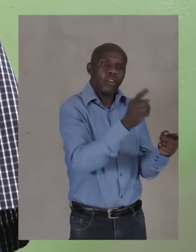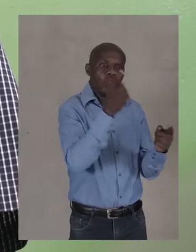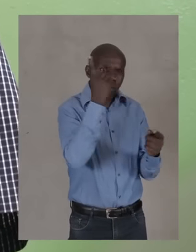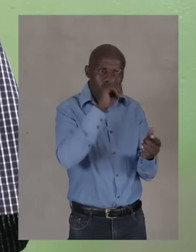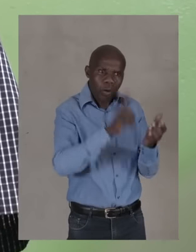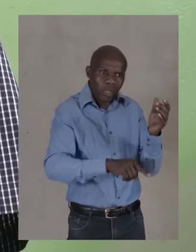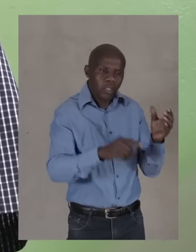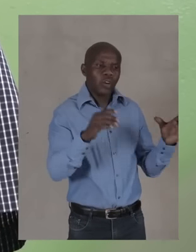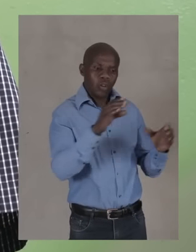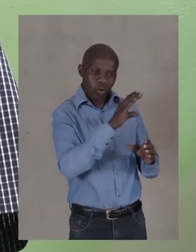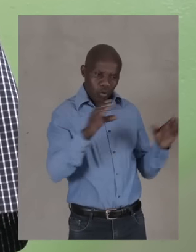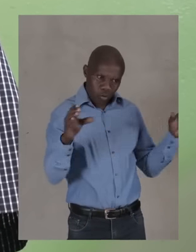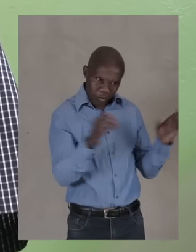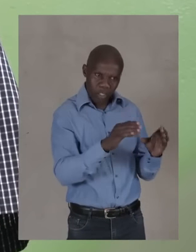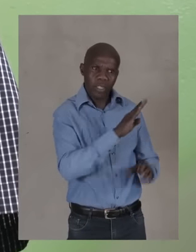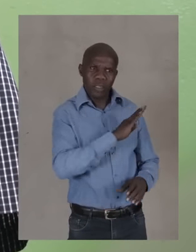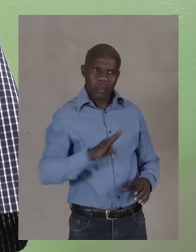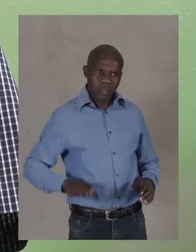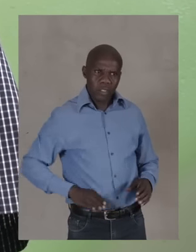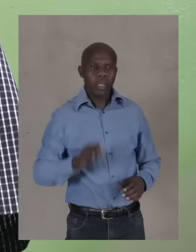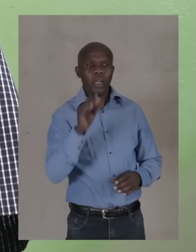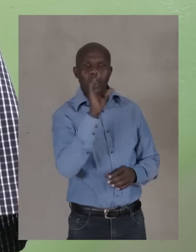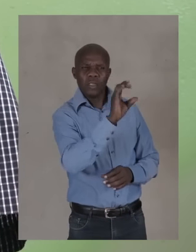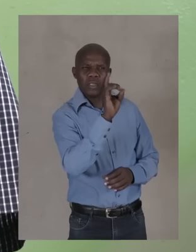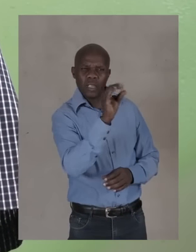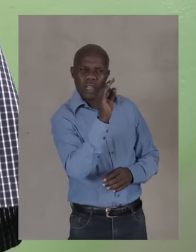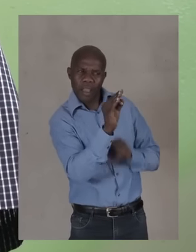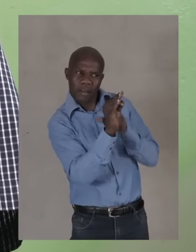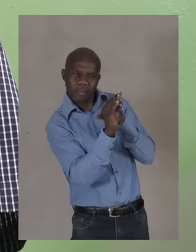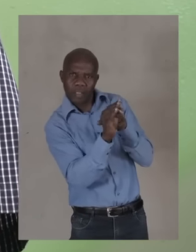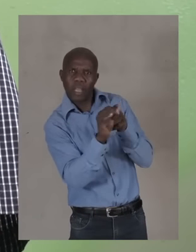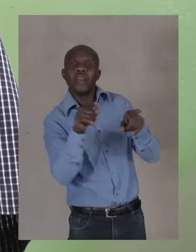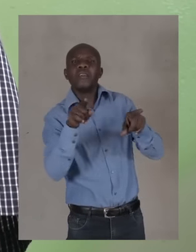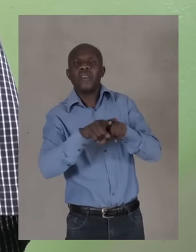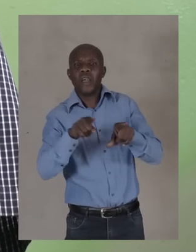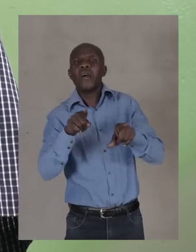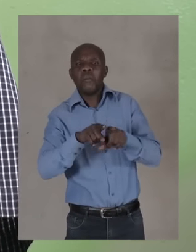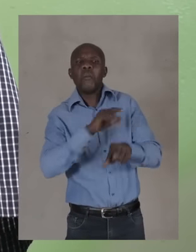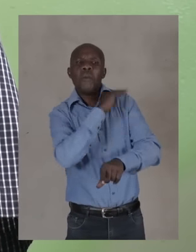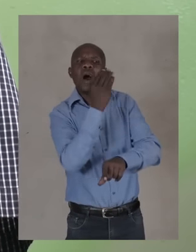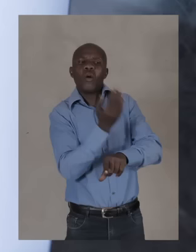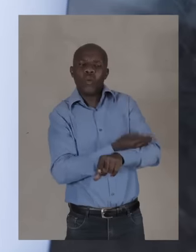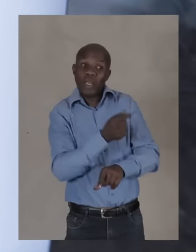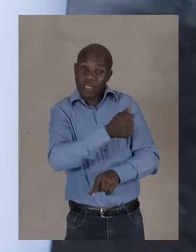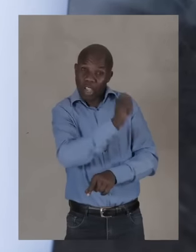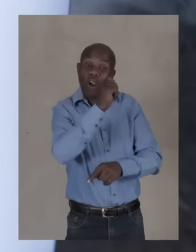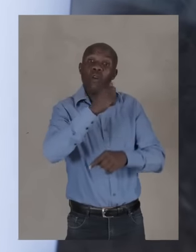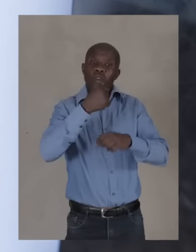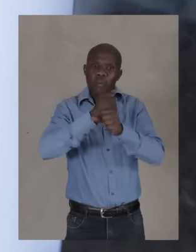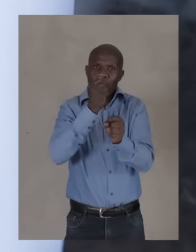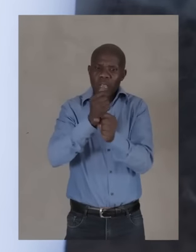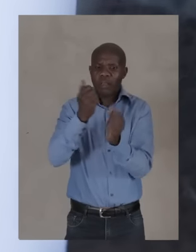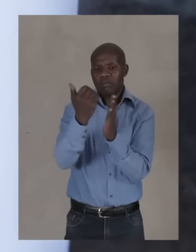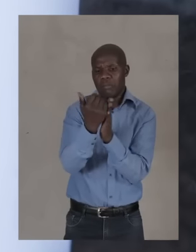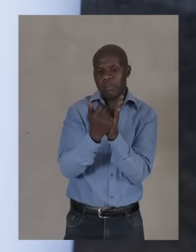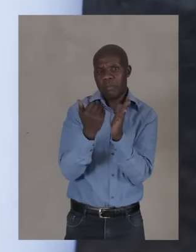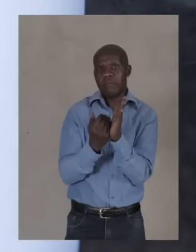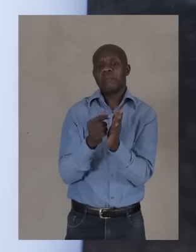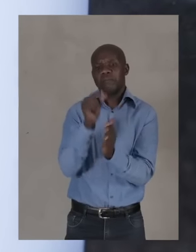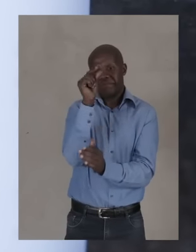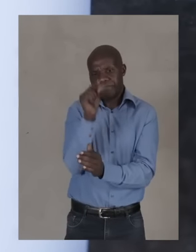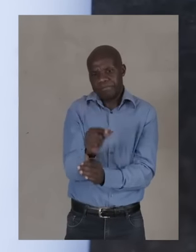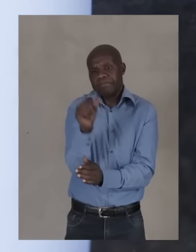the Constituency Development Fund Committee, the CDFC. But it is the power of the CDFC to then create a